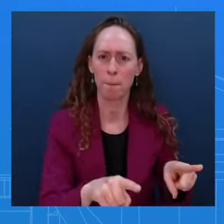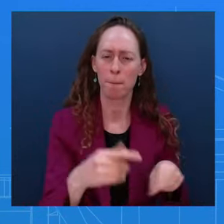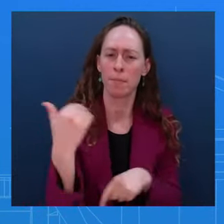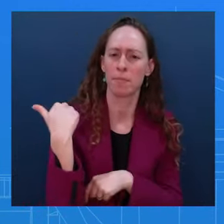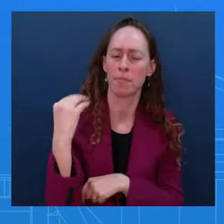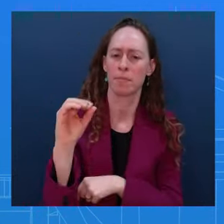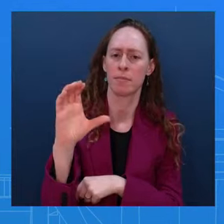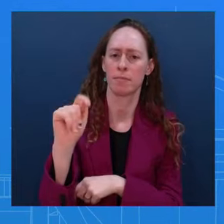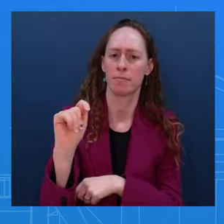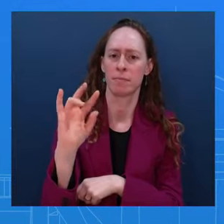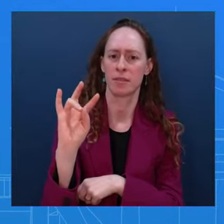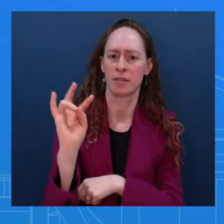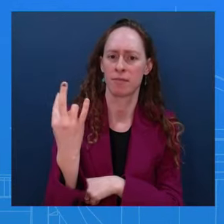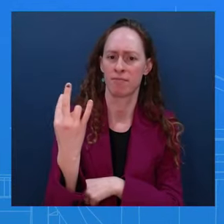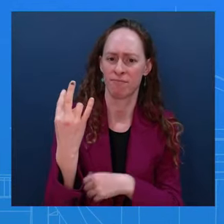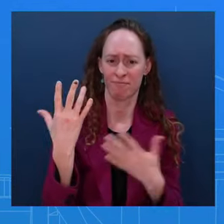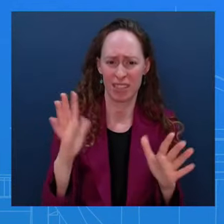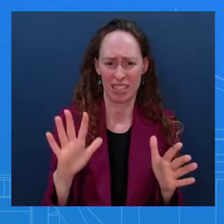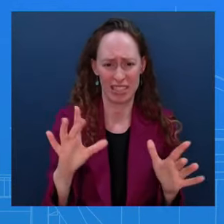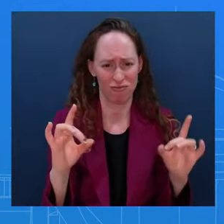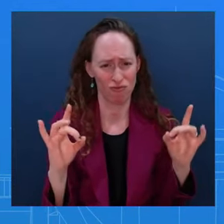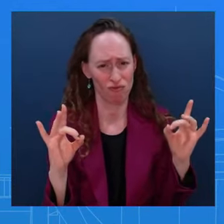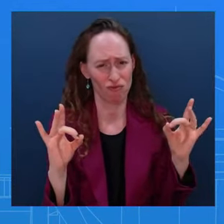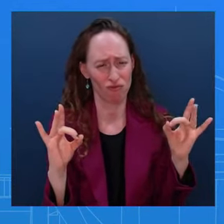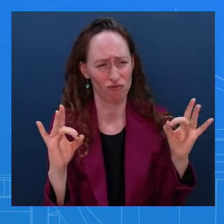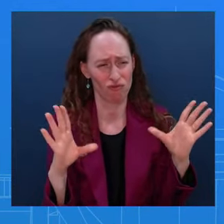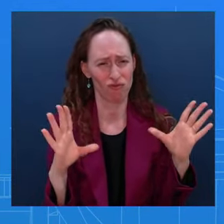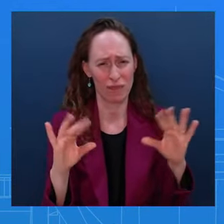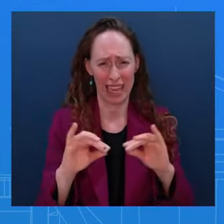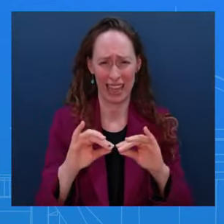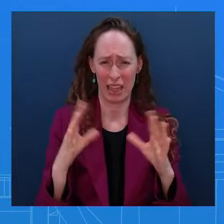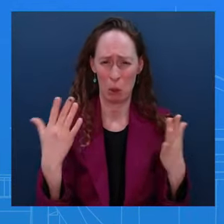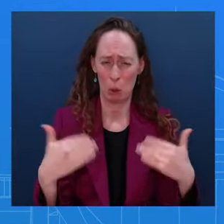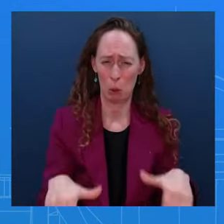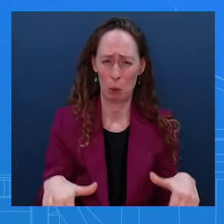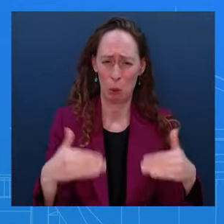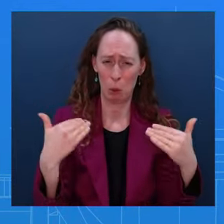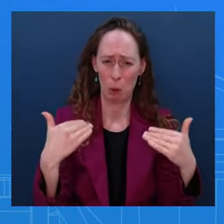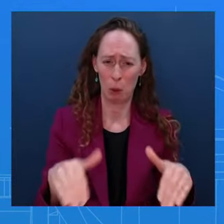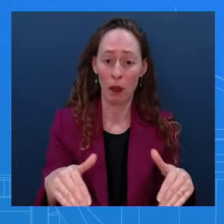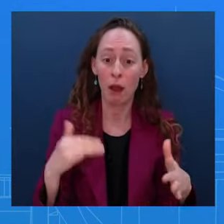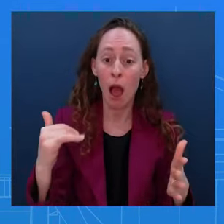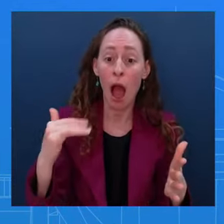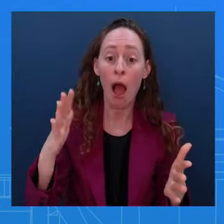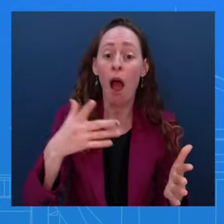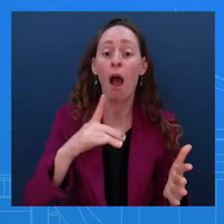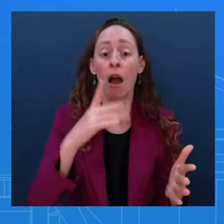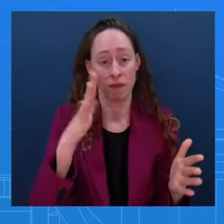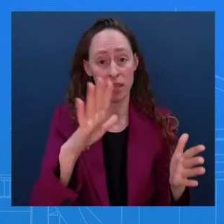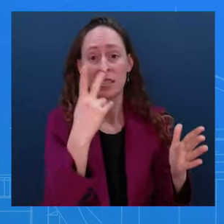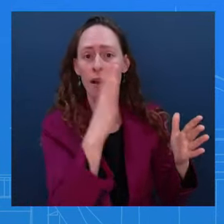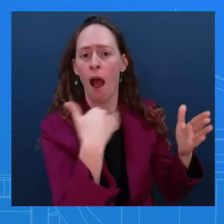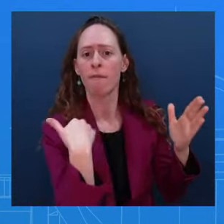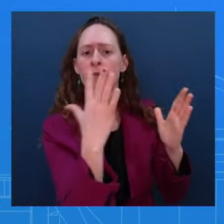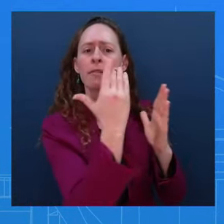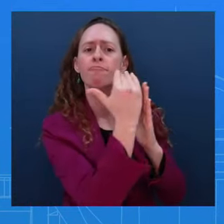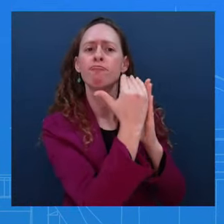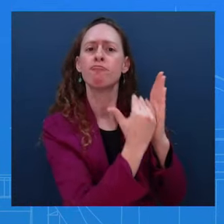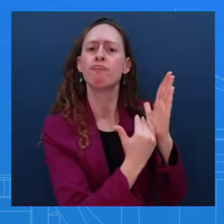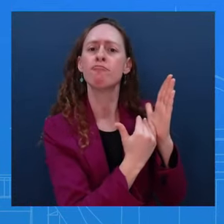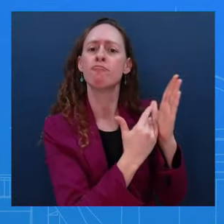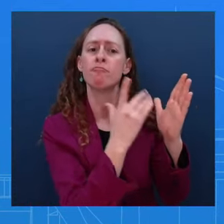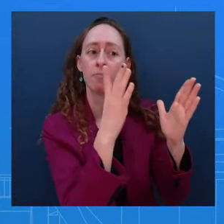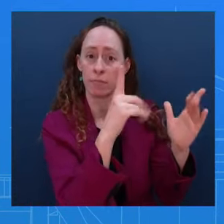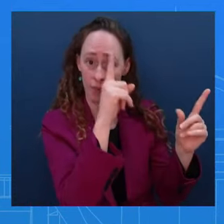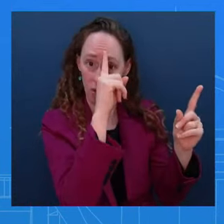goodness, take a look at their manifesto, even the one that's so-called watered down in 2017. There's no doubt they just want to wipe Israel off the face of the